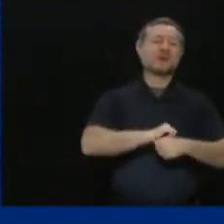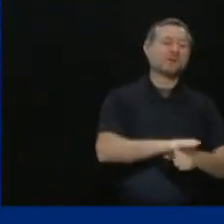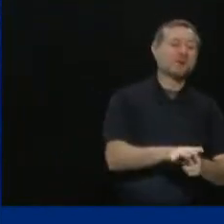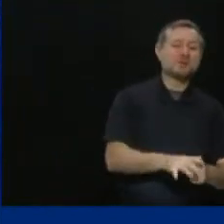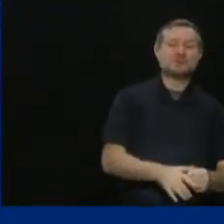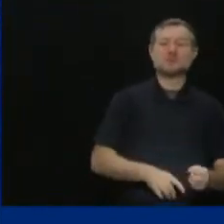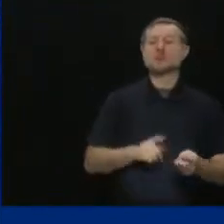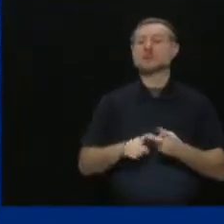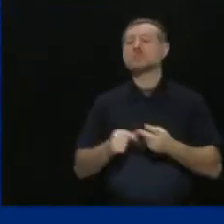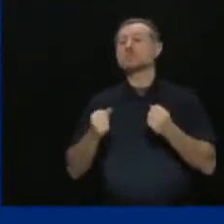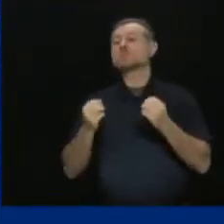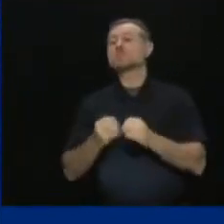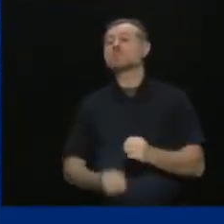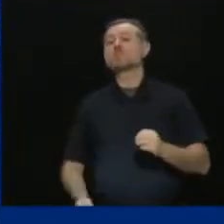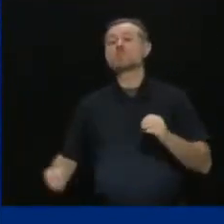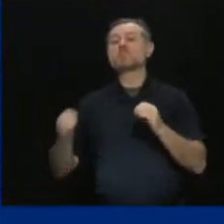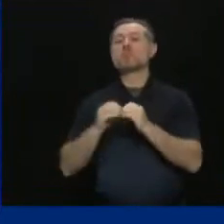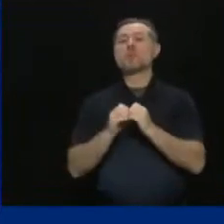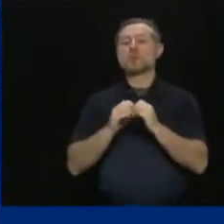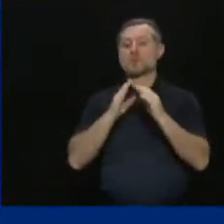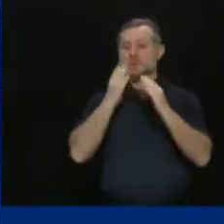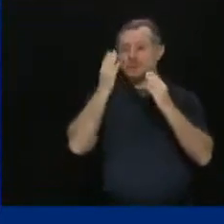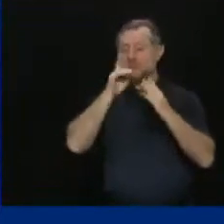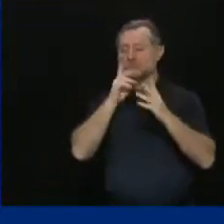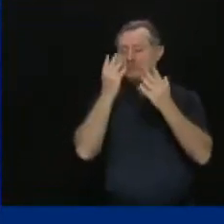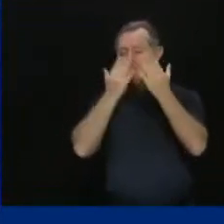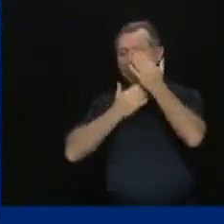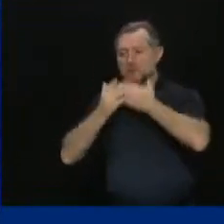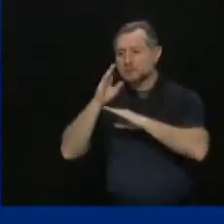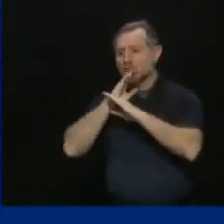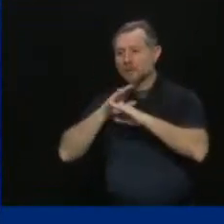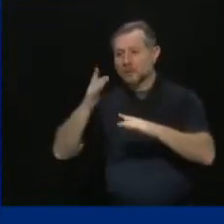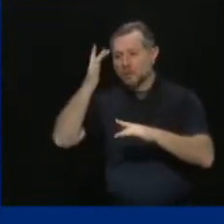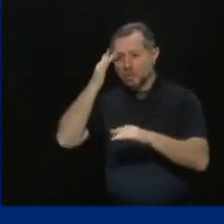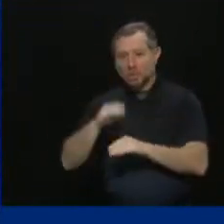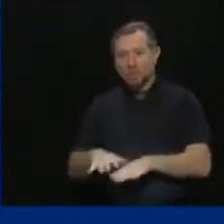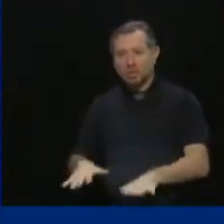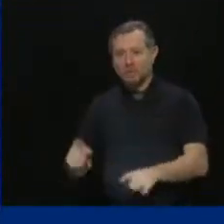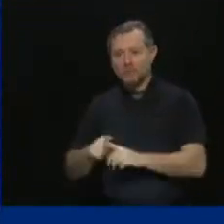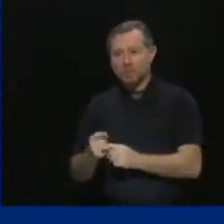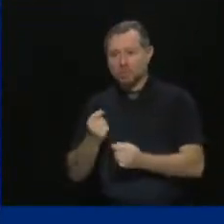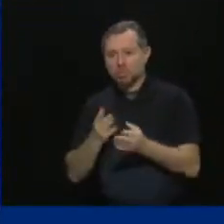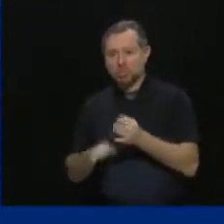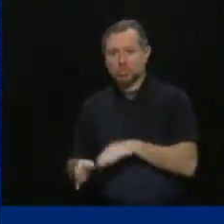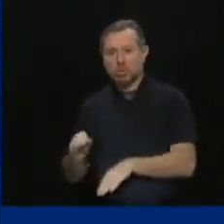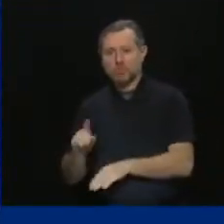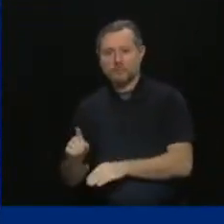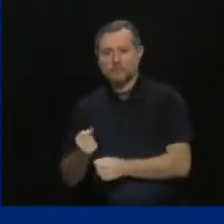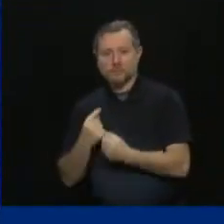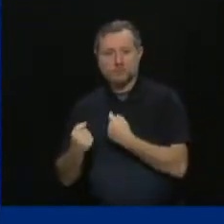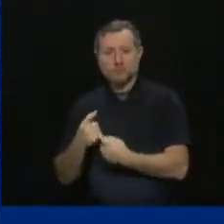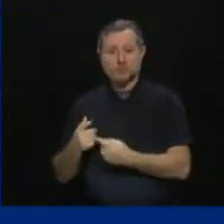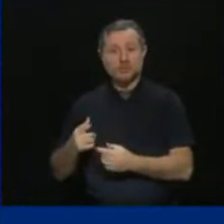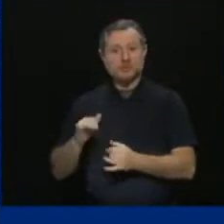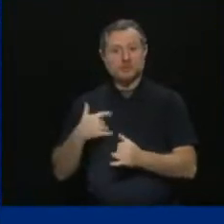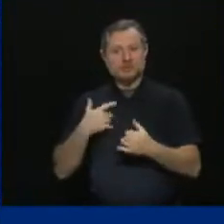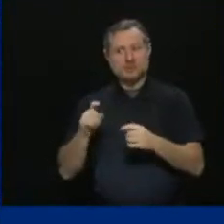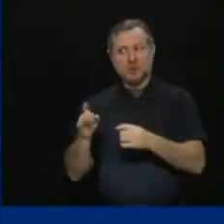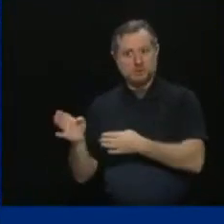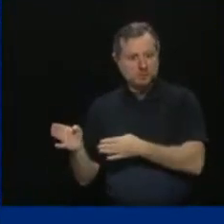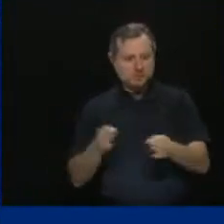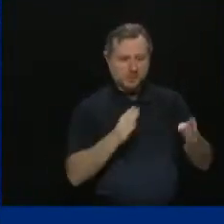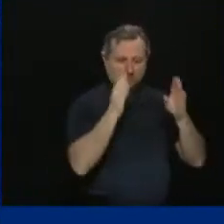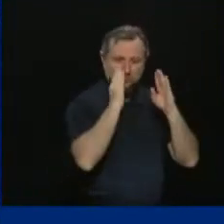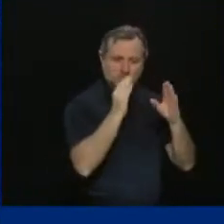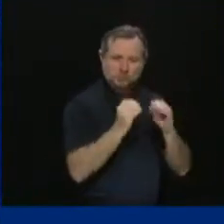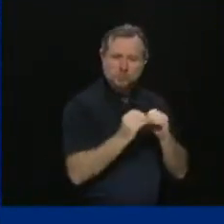silent epidemic that many of us in this room were yelling about. The overdose epidemic raged on in